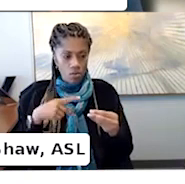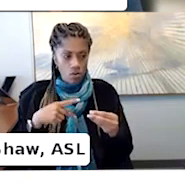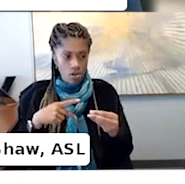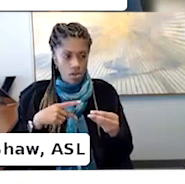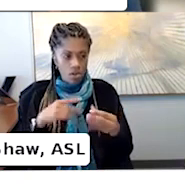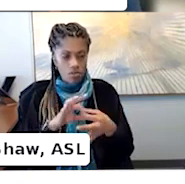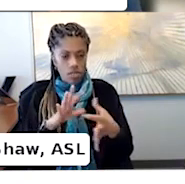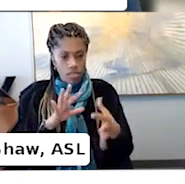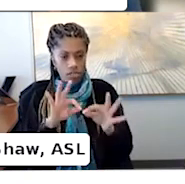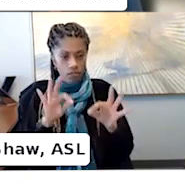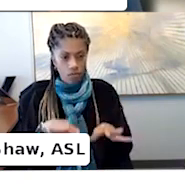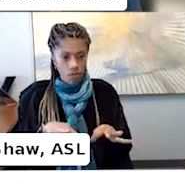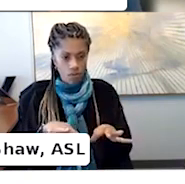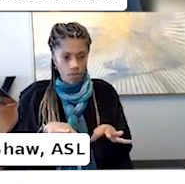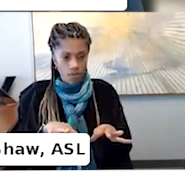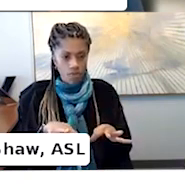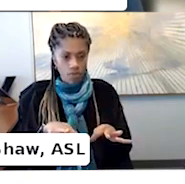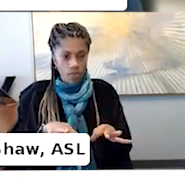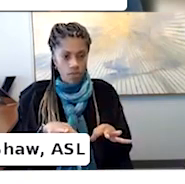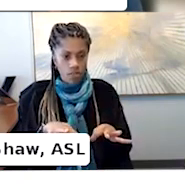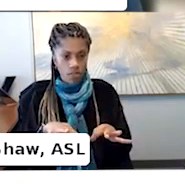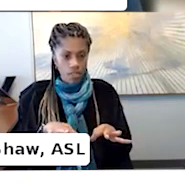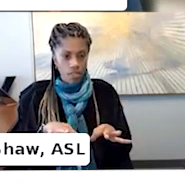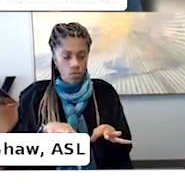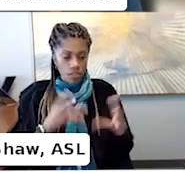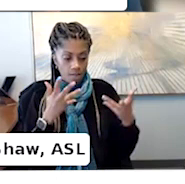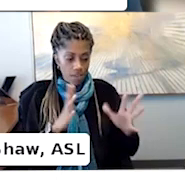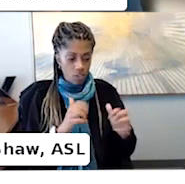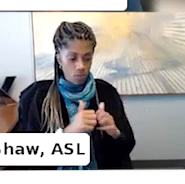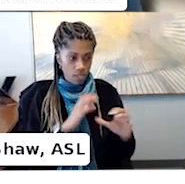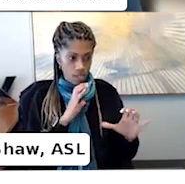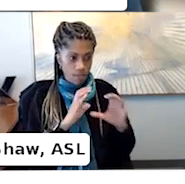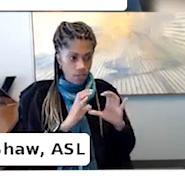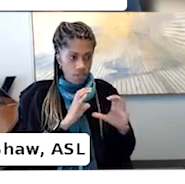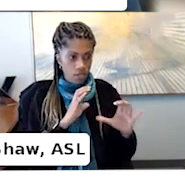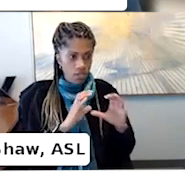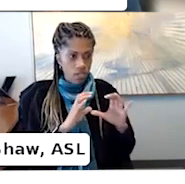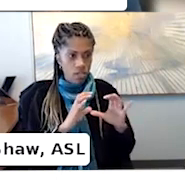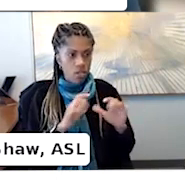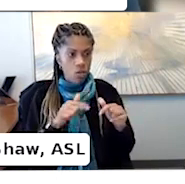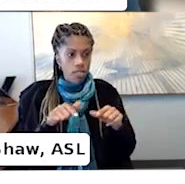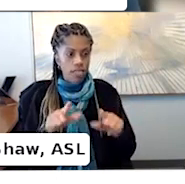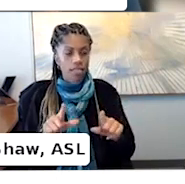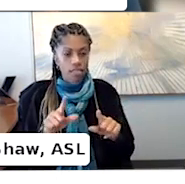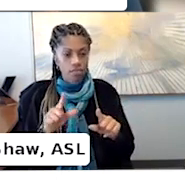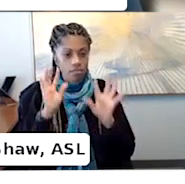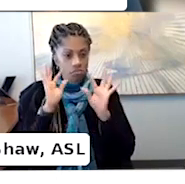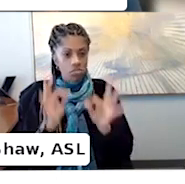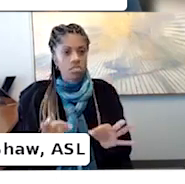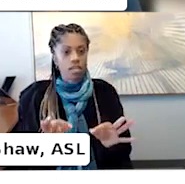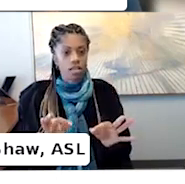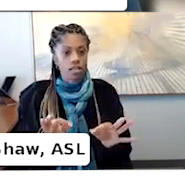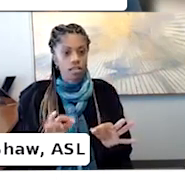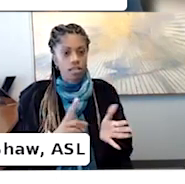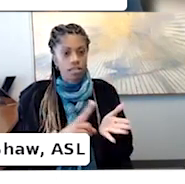conversation to the participants themselves after their conversation. If they so choose, they are allowed to sign